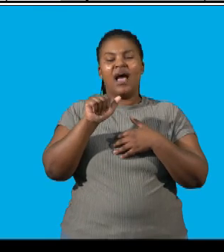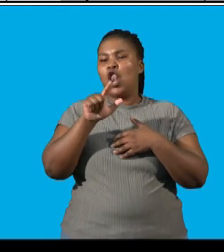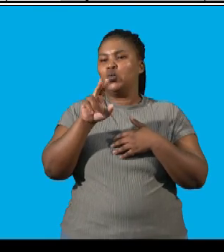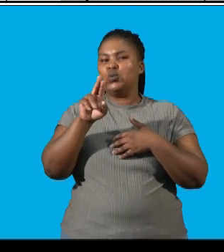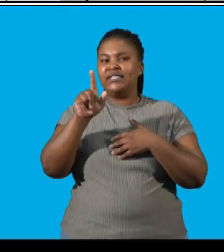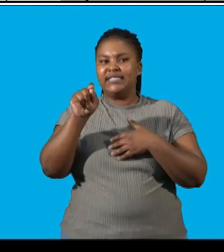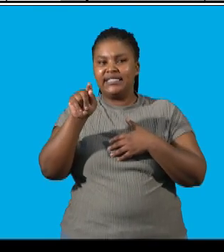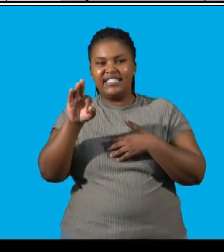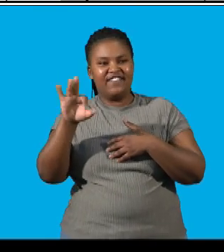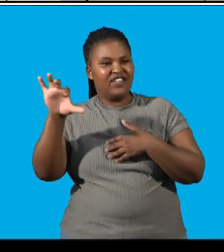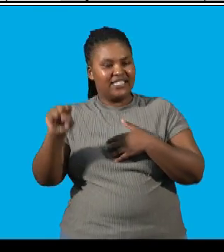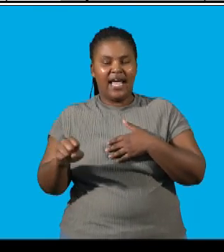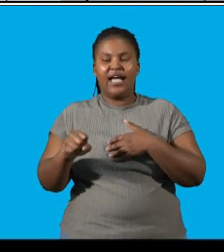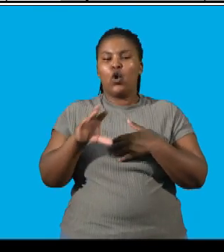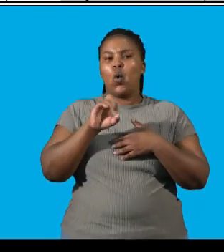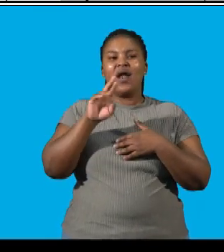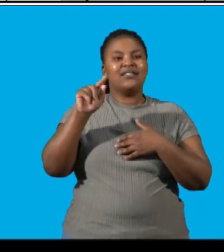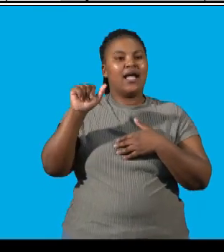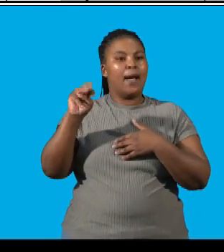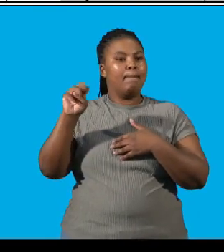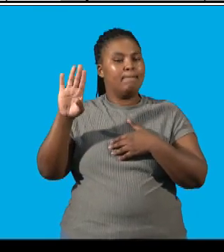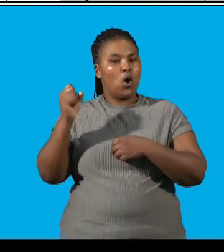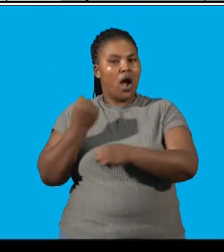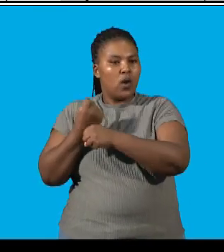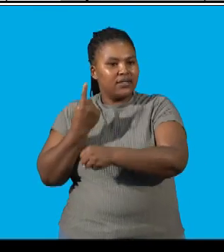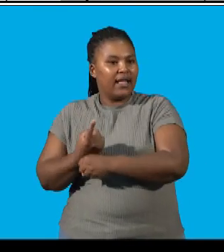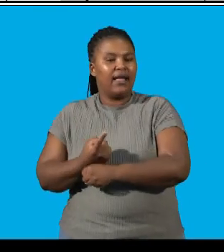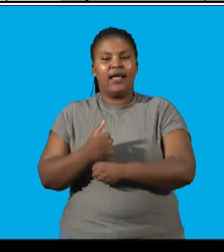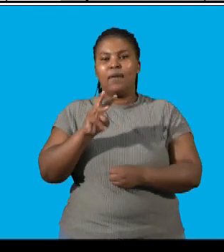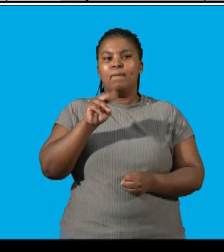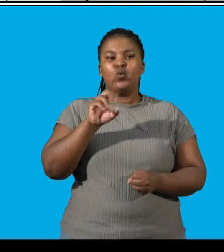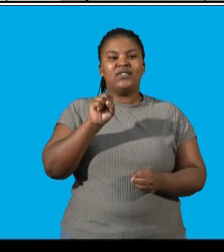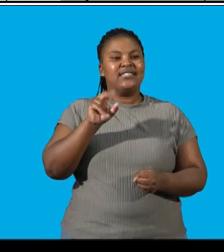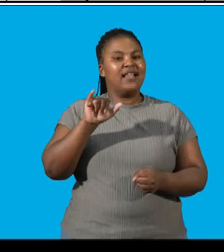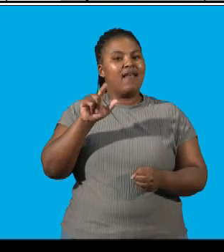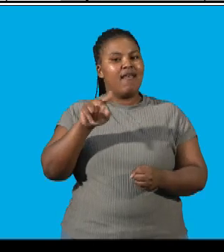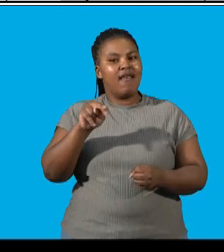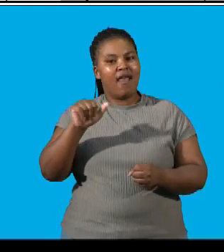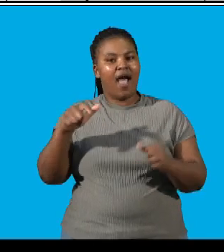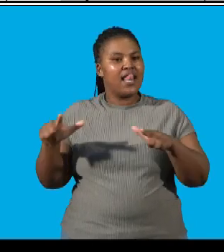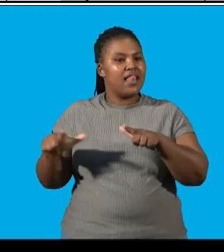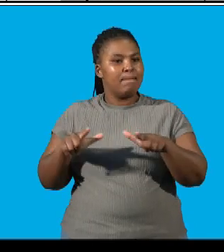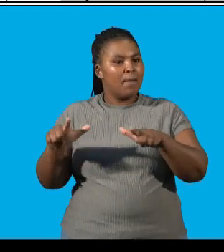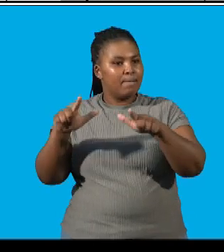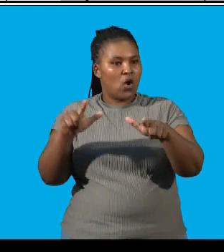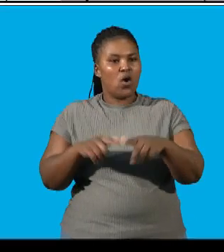Maluti Apofung in Free State, OR Tambo IDZ, Musina Makhado,